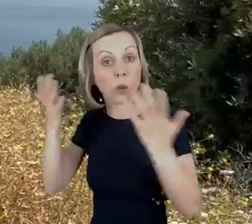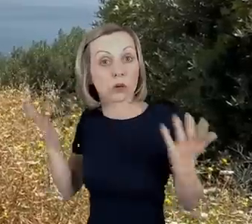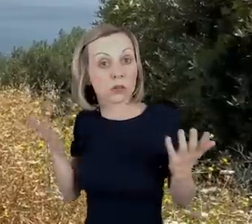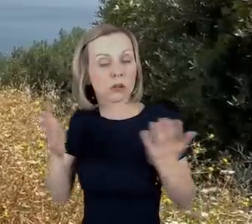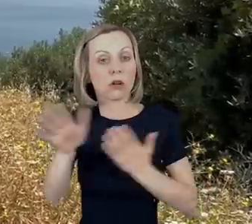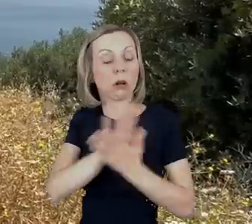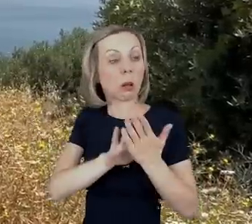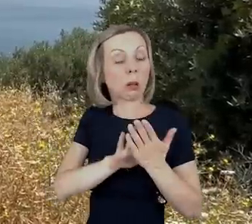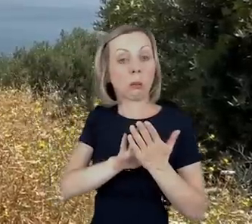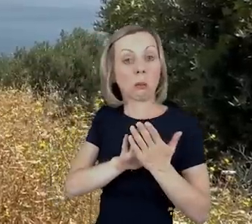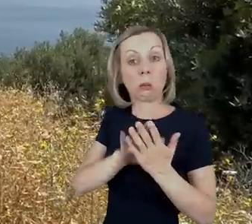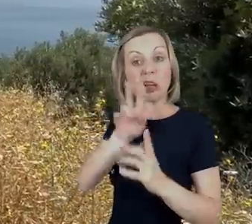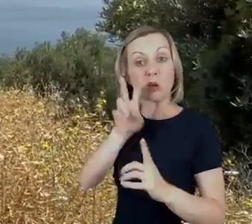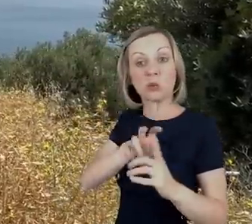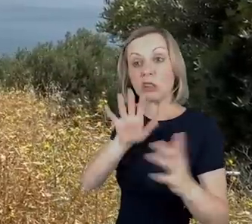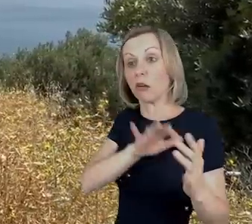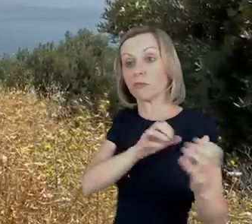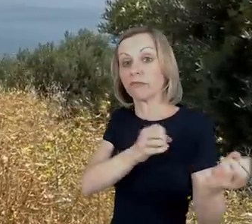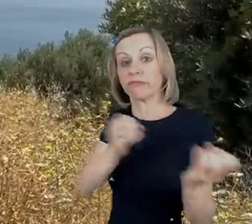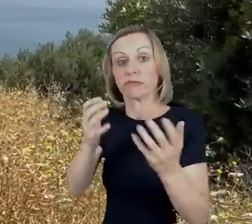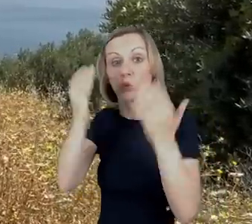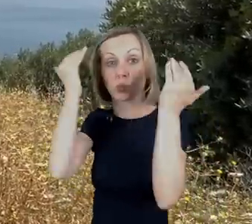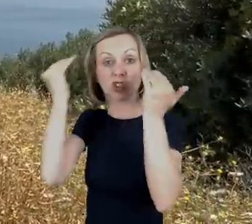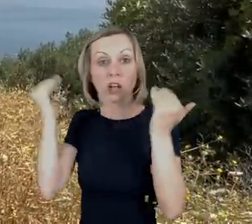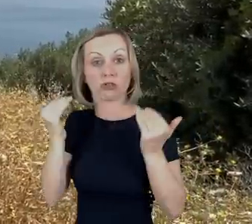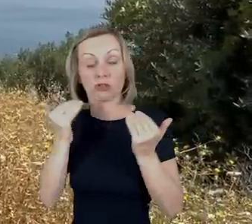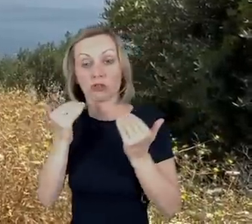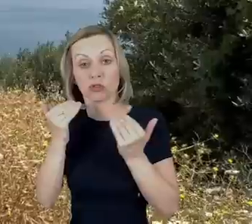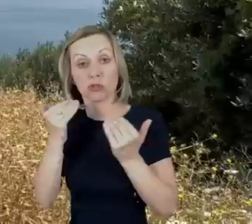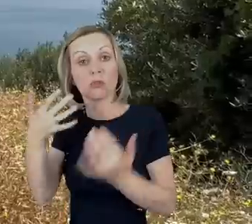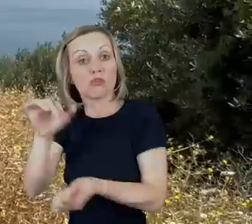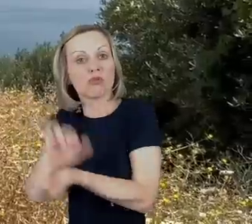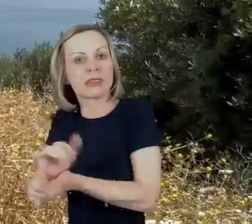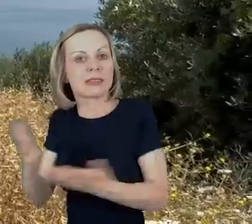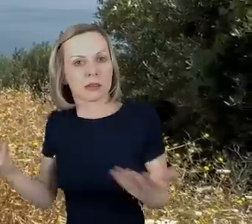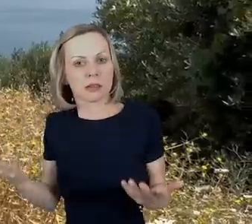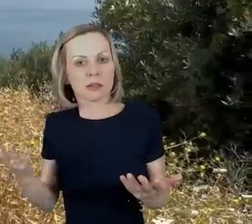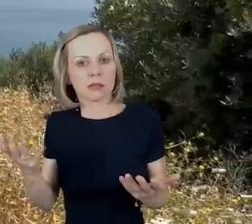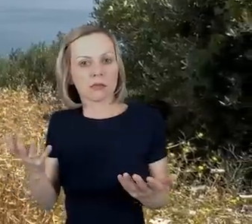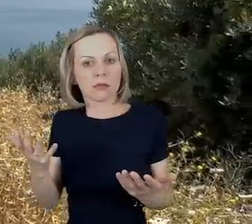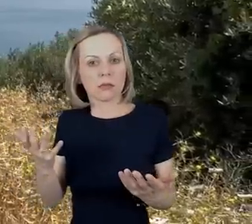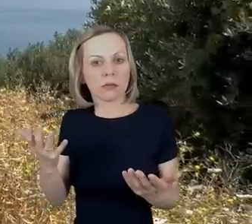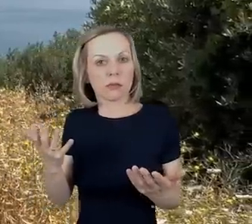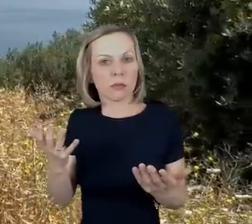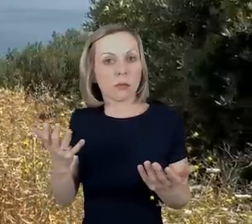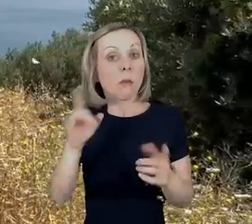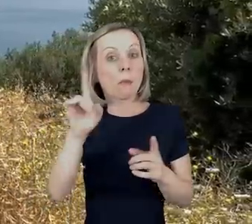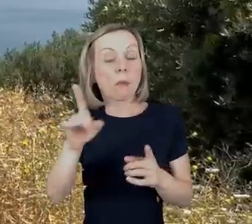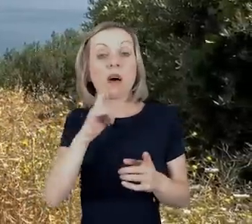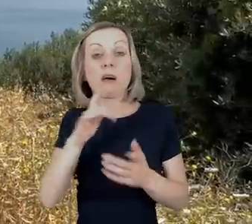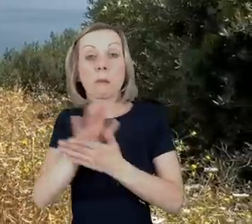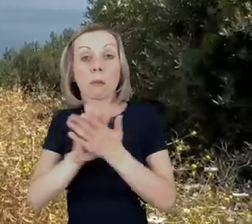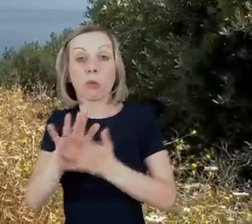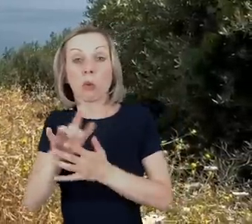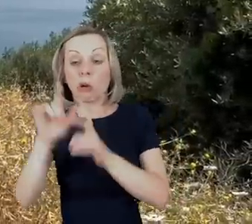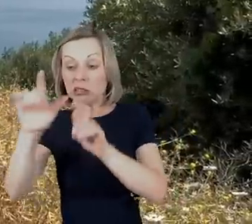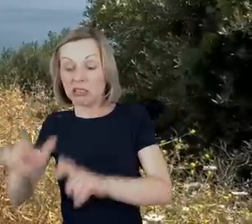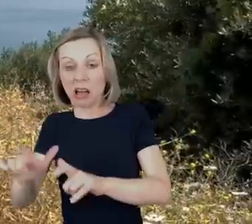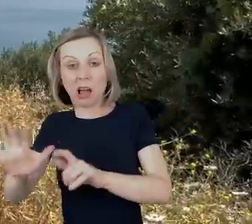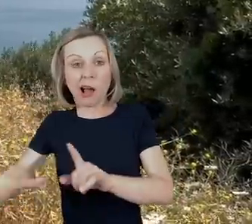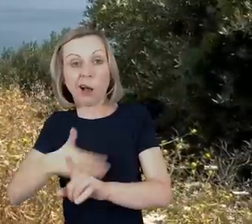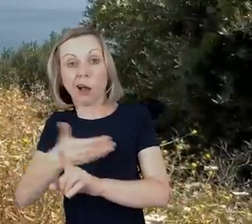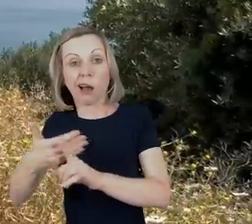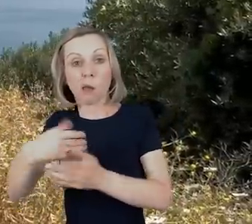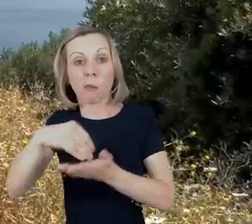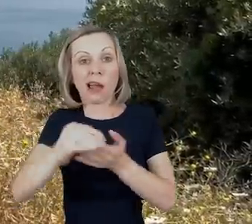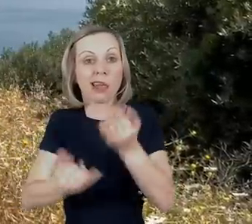you over to the judge, and the judge to the guard, and you will be thrown into prison. Truly, I tell you, you will never get out until